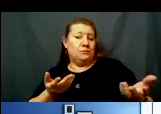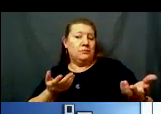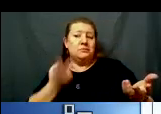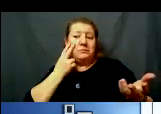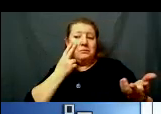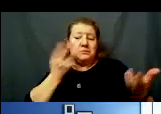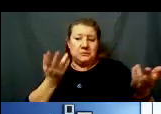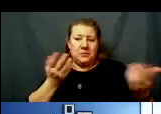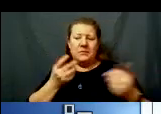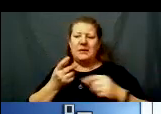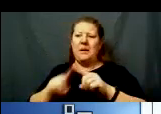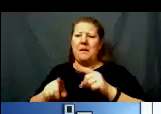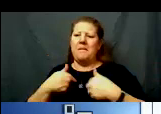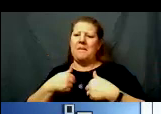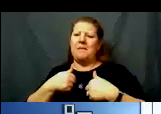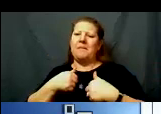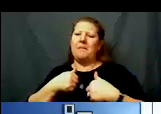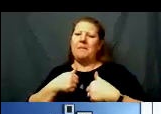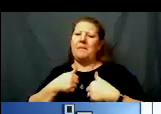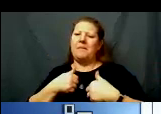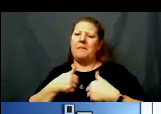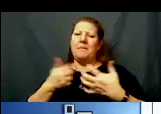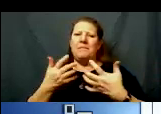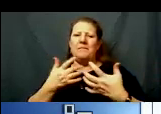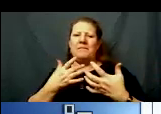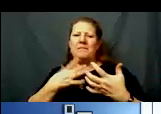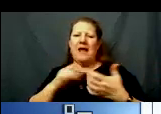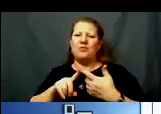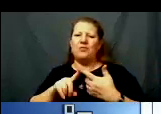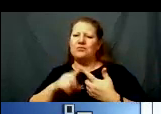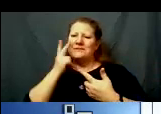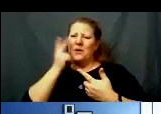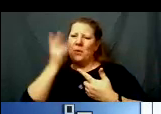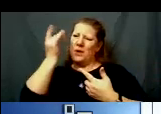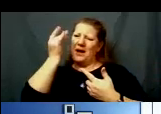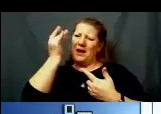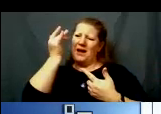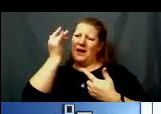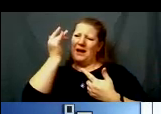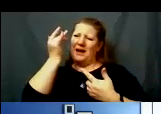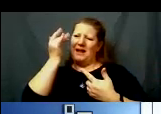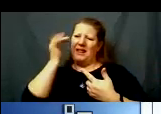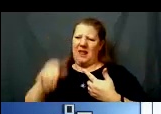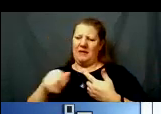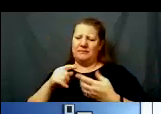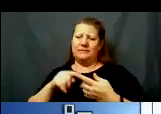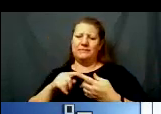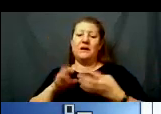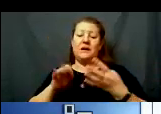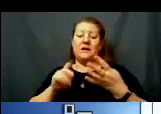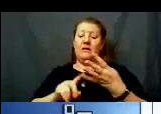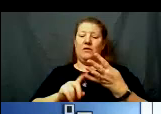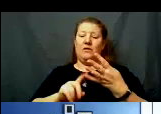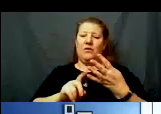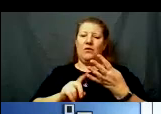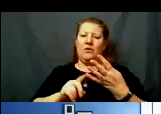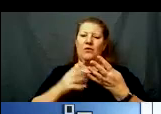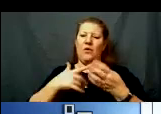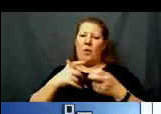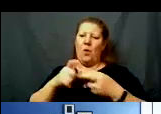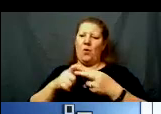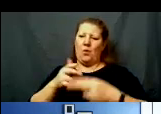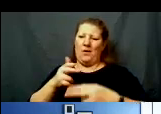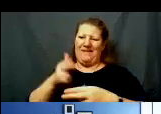to question and be skeptical of those state-centric analyses. Fourth and finally, I want to name the fact